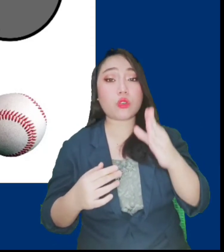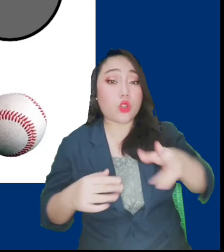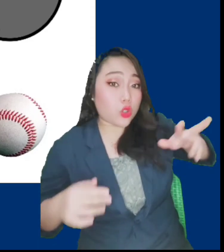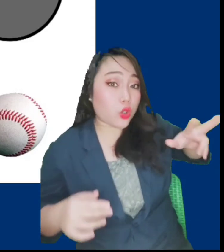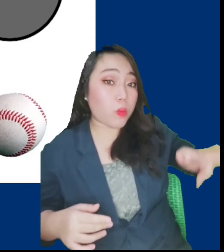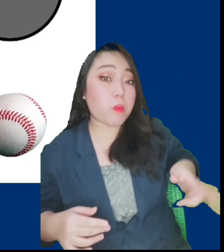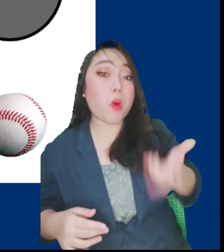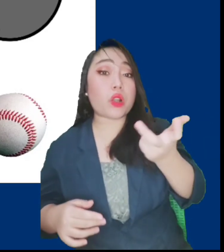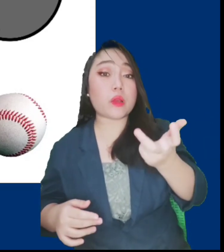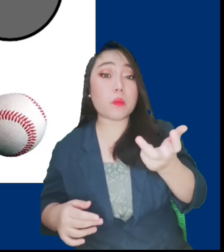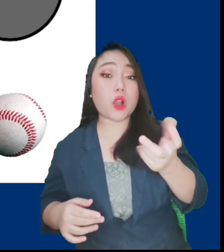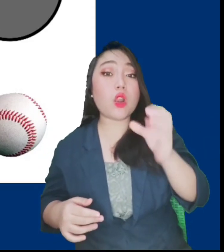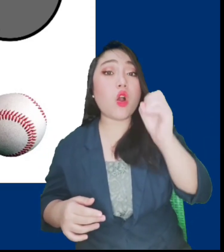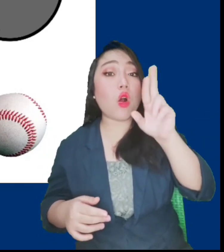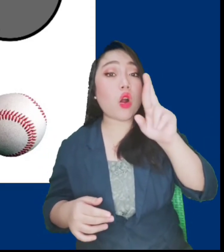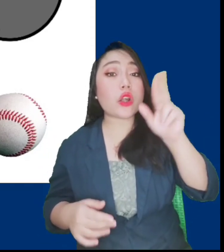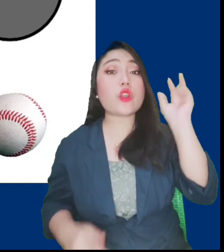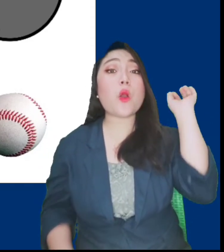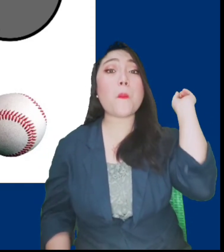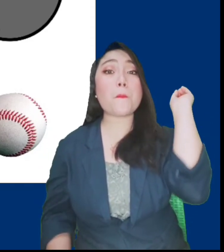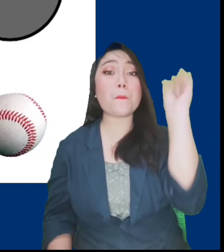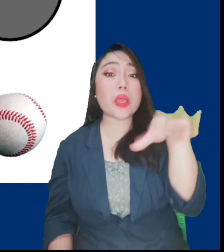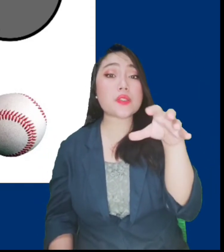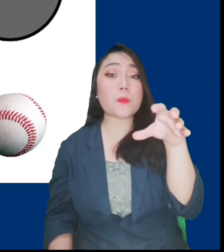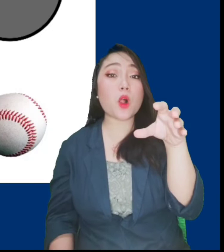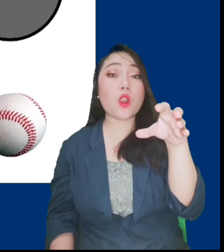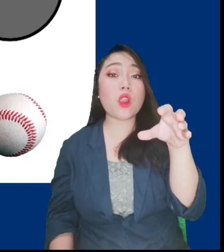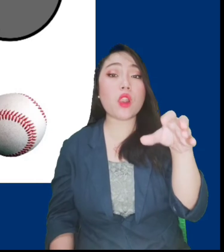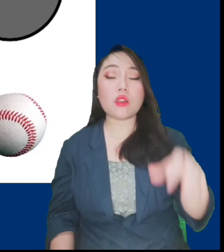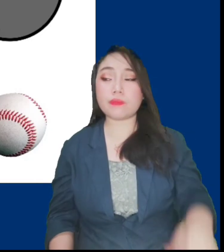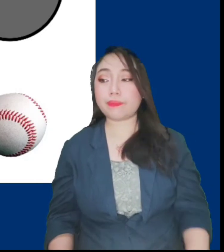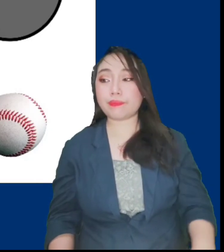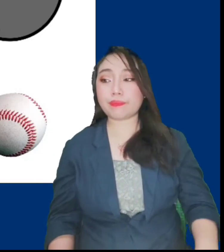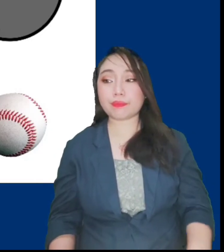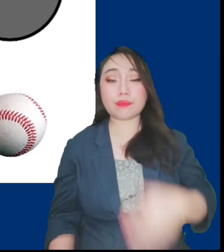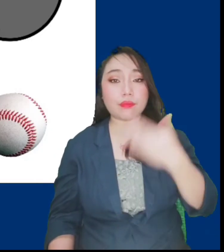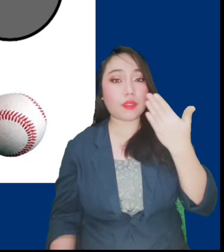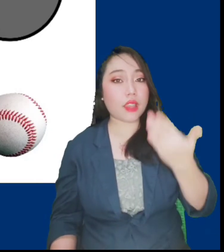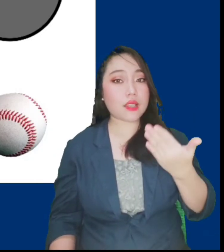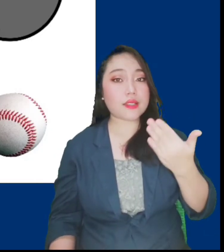And which ball is easier to throw, the bowling ball or the baseball?